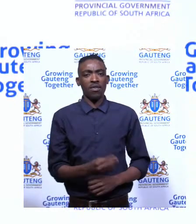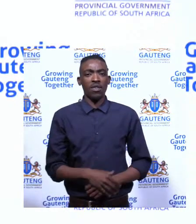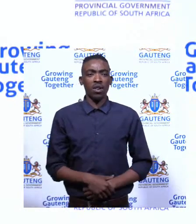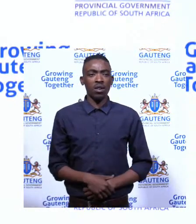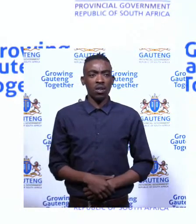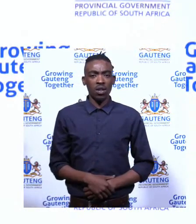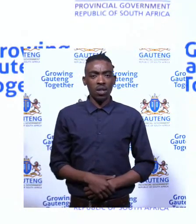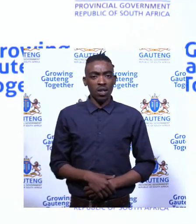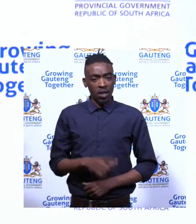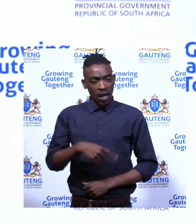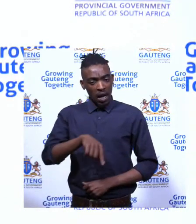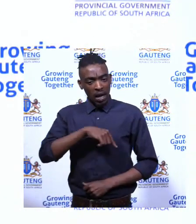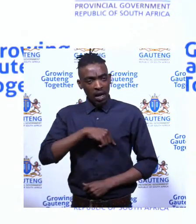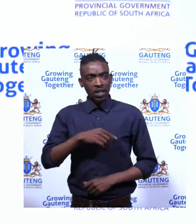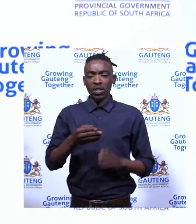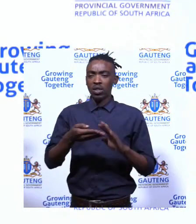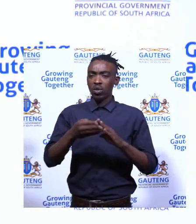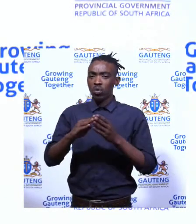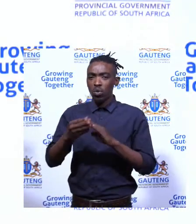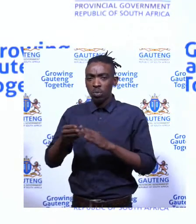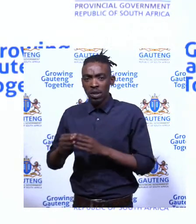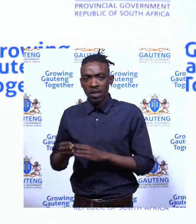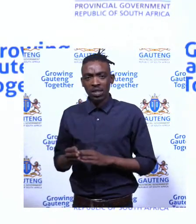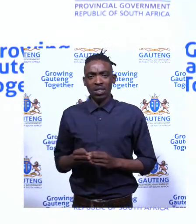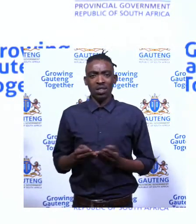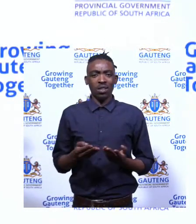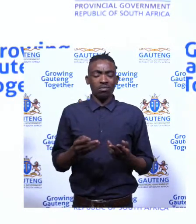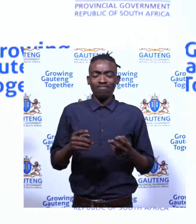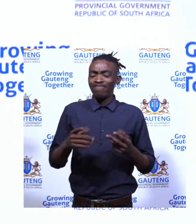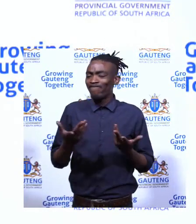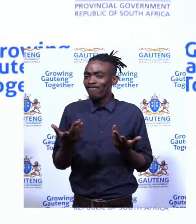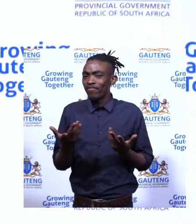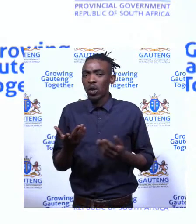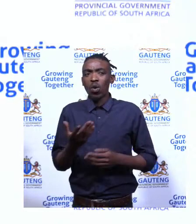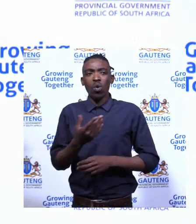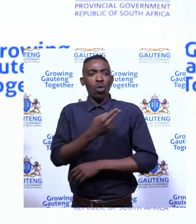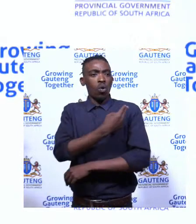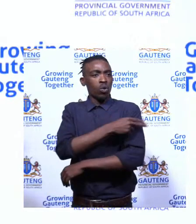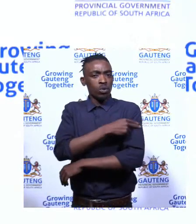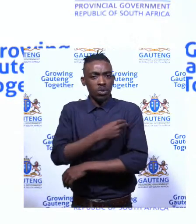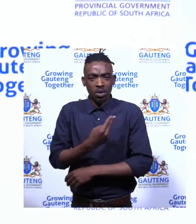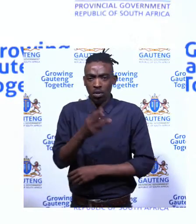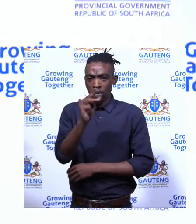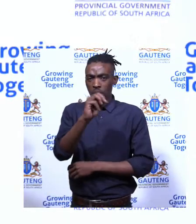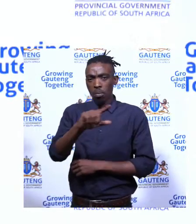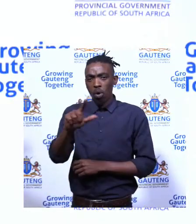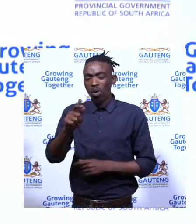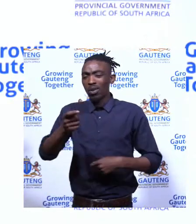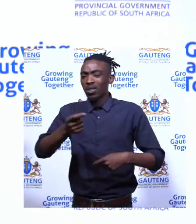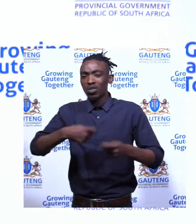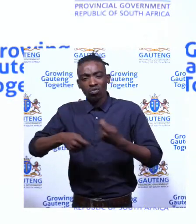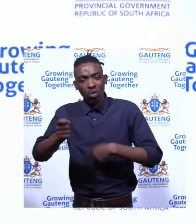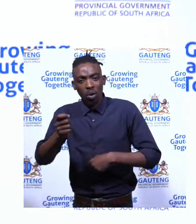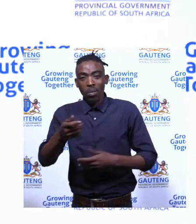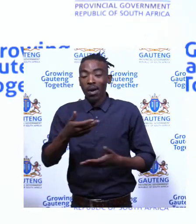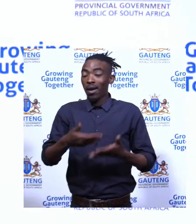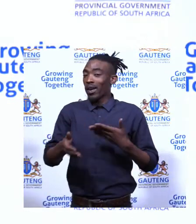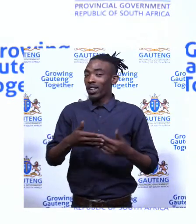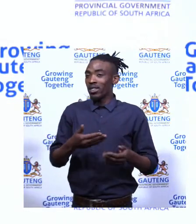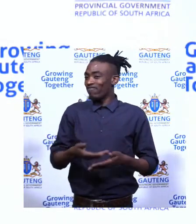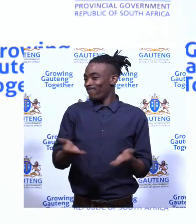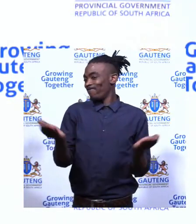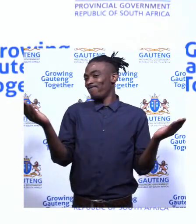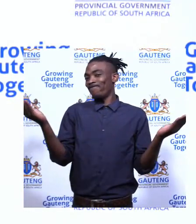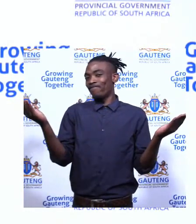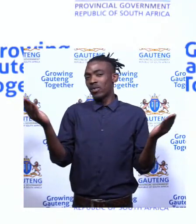community or we are in the hospital, or we are in the malls, in the shops, or we are in any of our